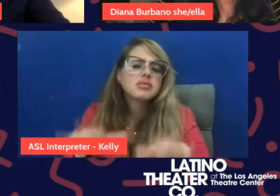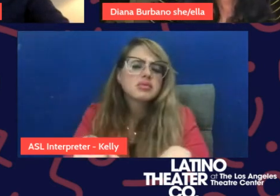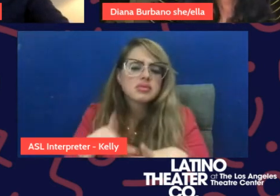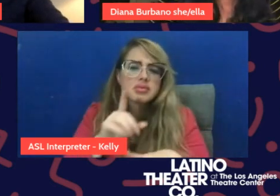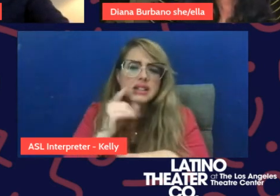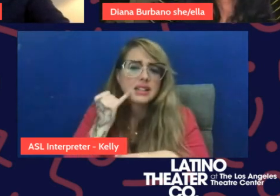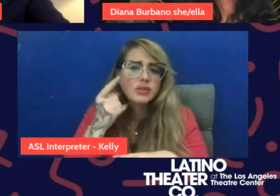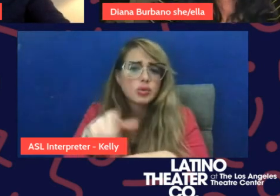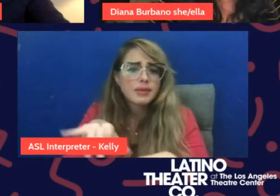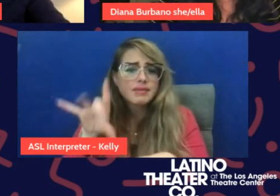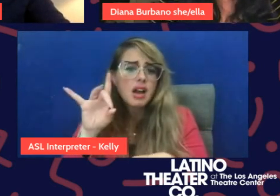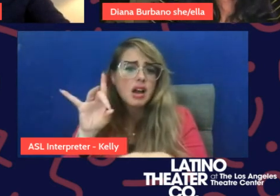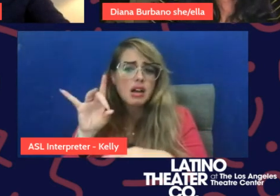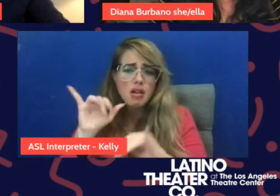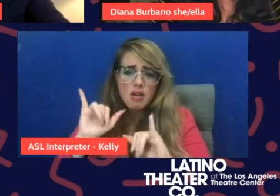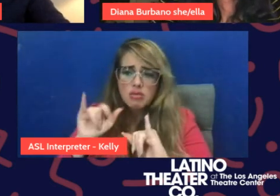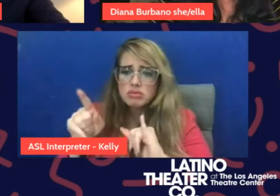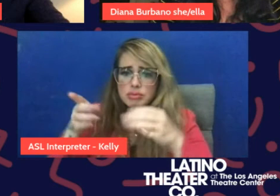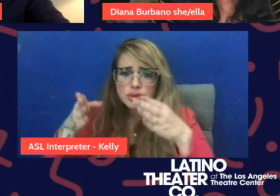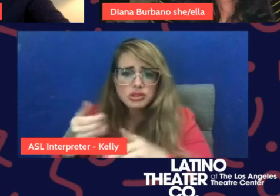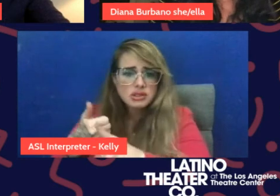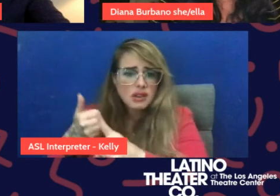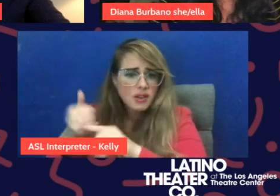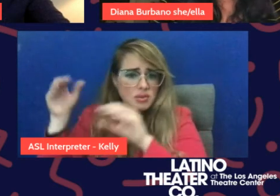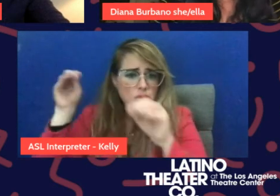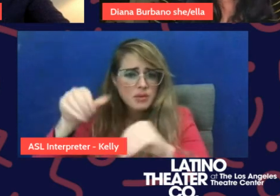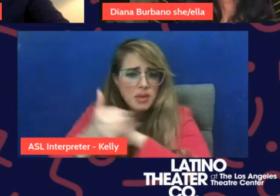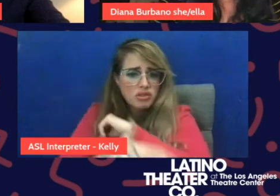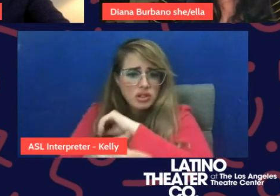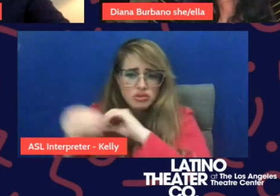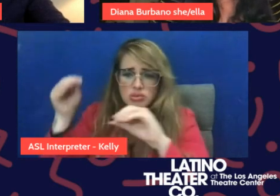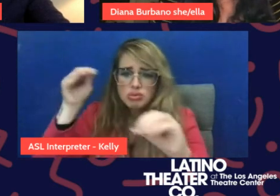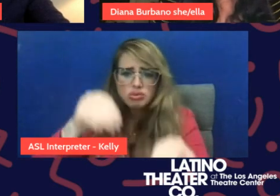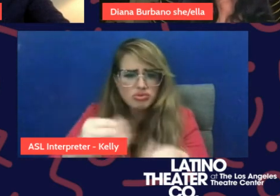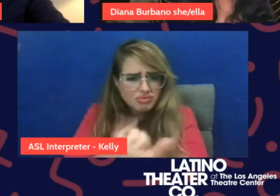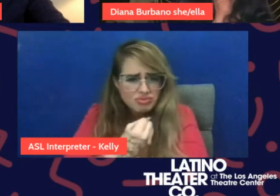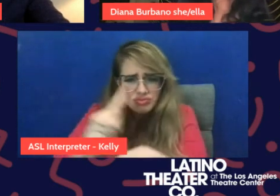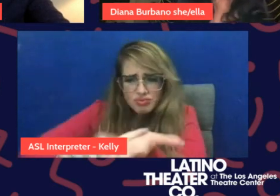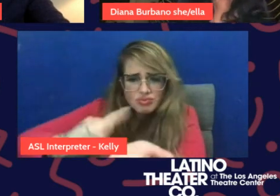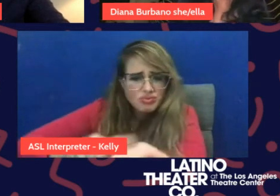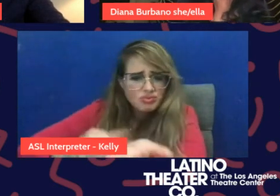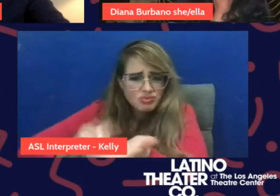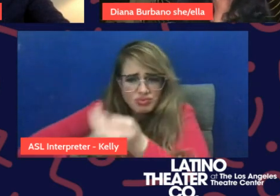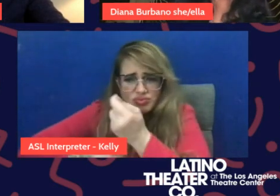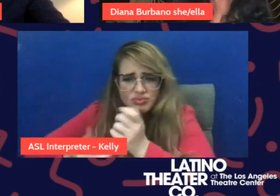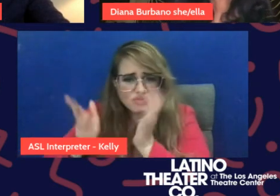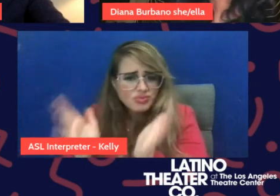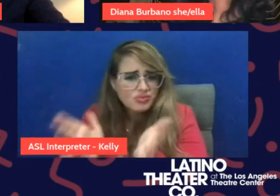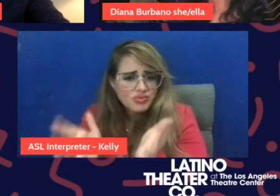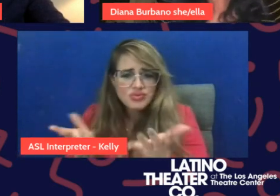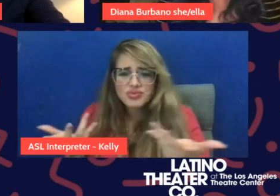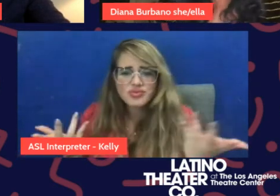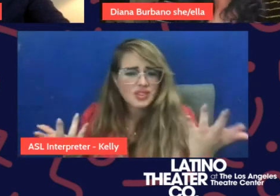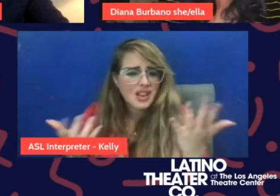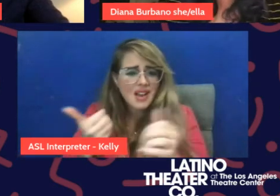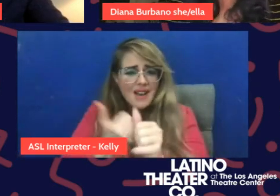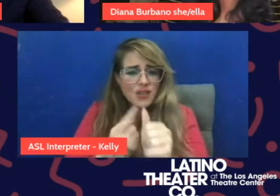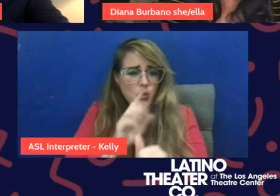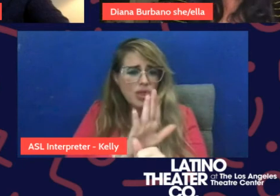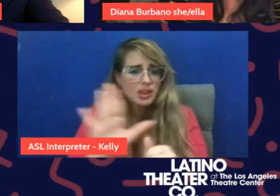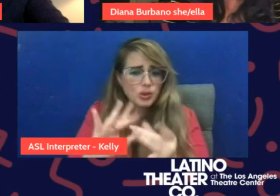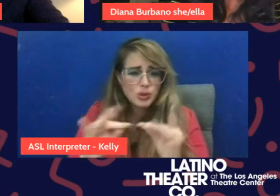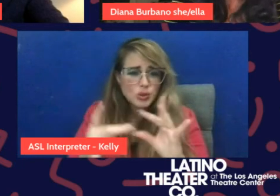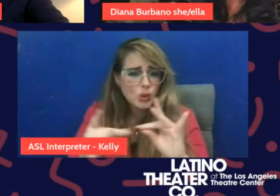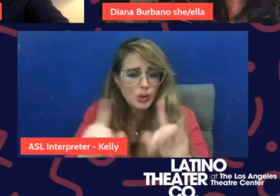if you discover somebody's an immigrant, maybe just talk to them a little bit about it, about everybody's immigration story is